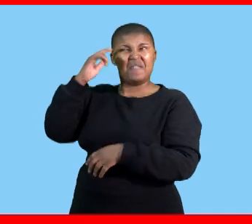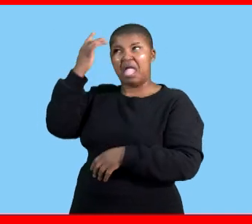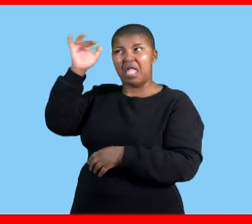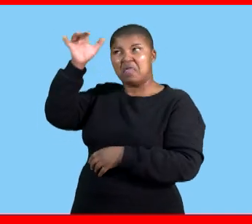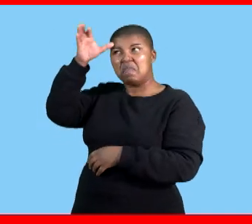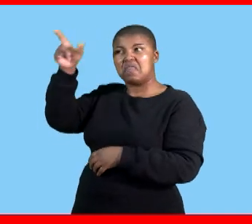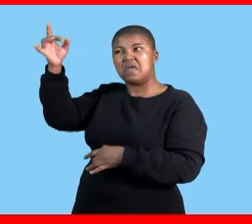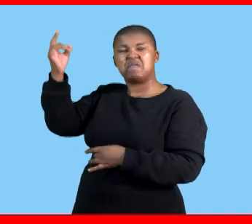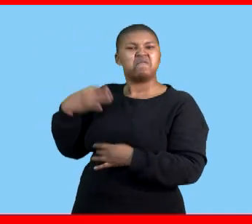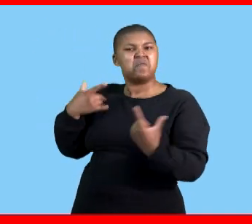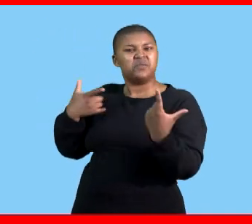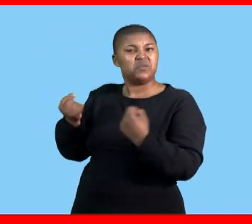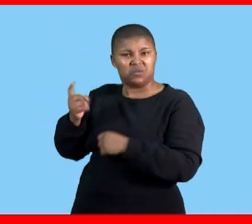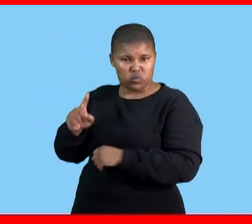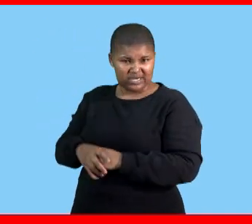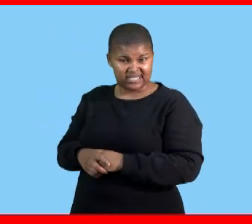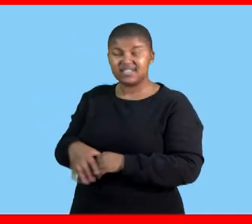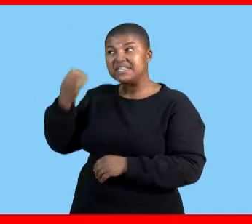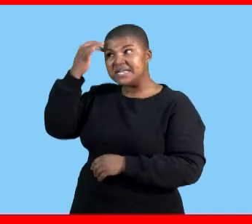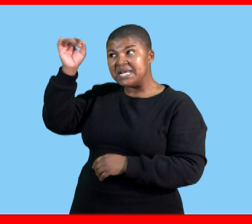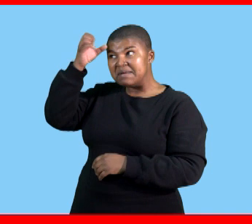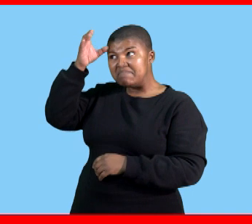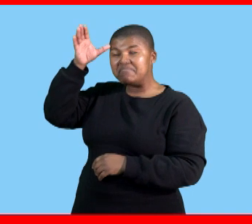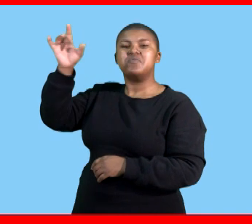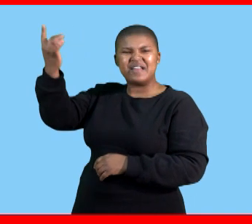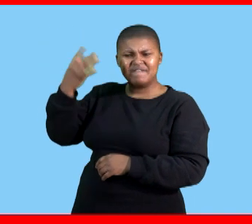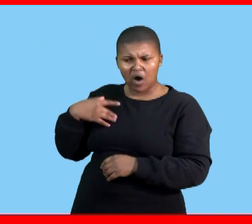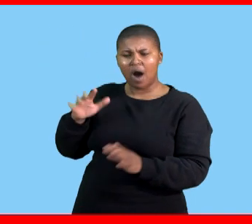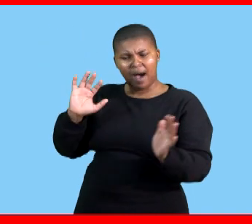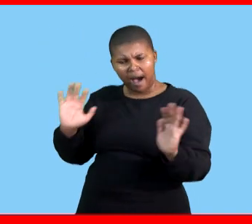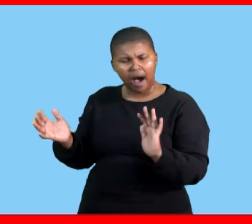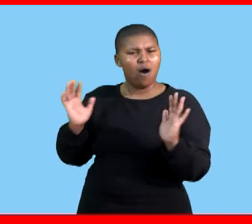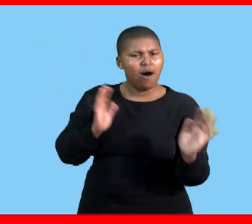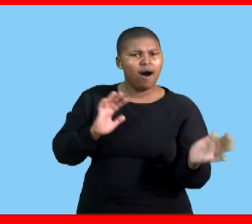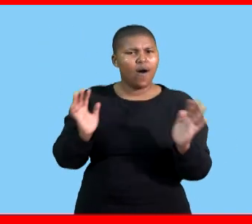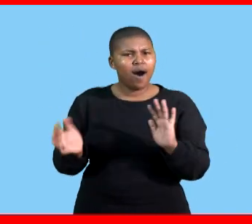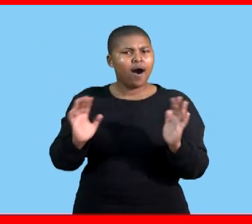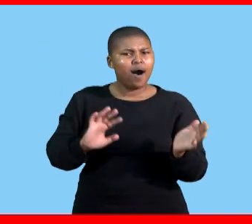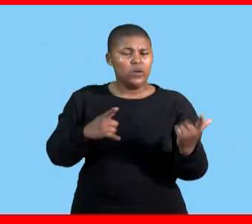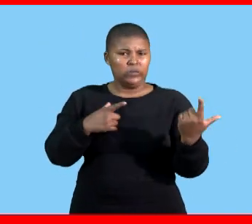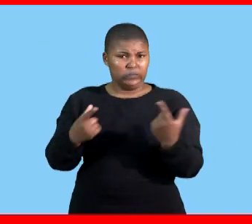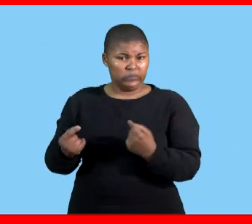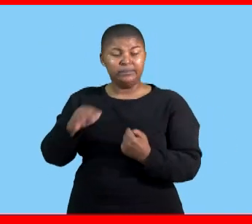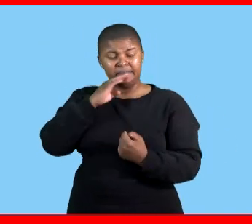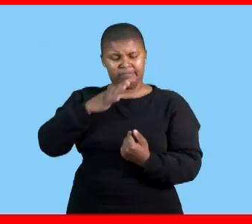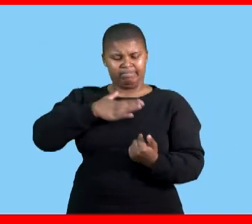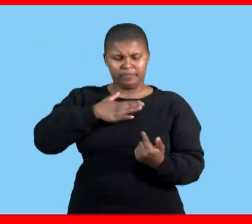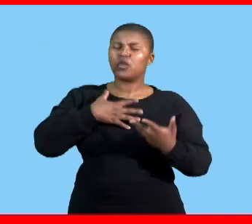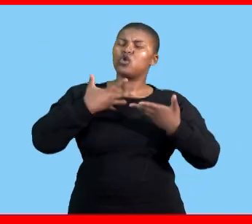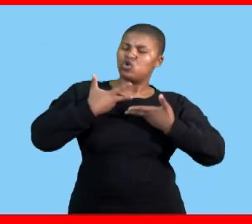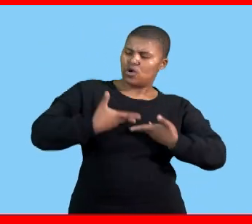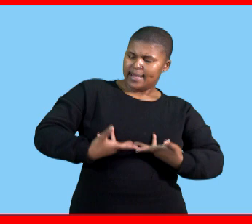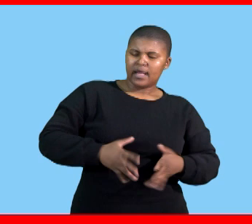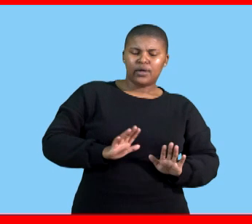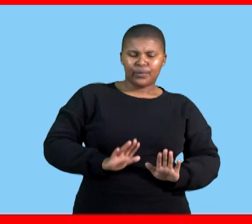obviously tell us how to handle the bomb situation. And in that instance, it helps us to keep calm because